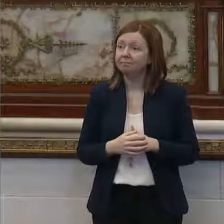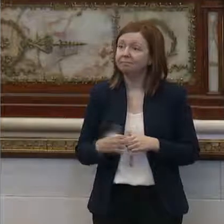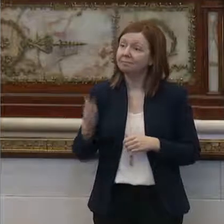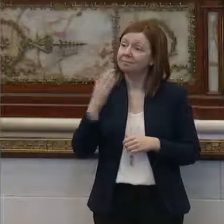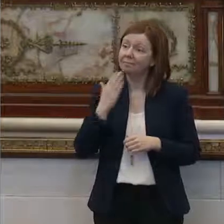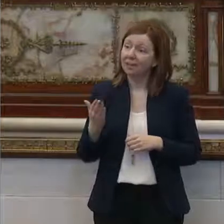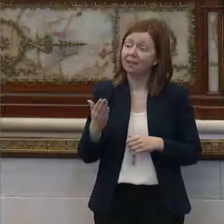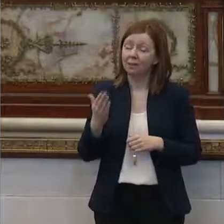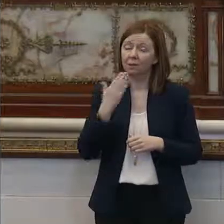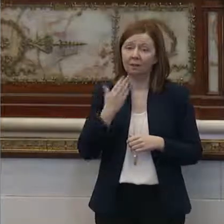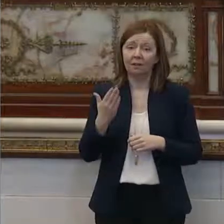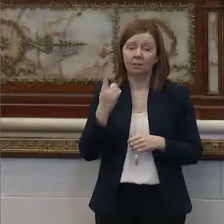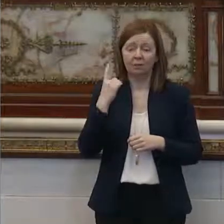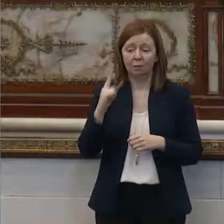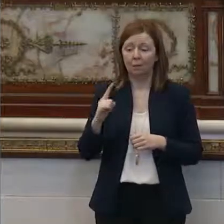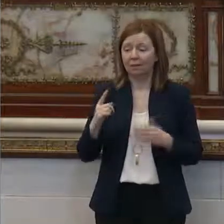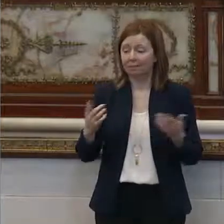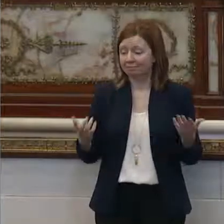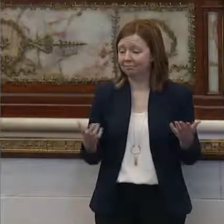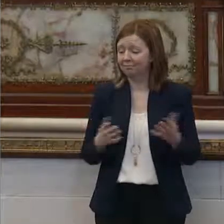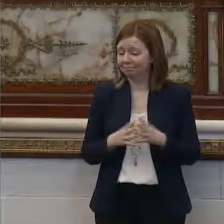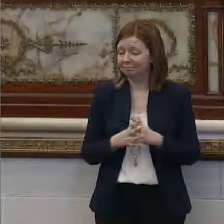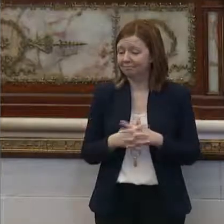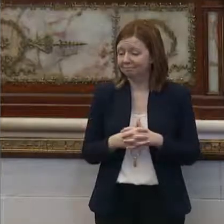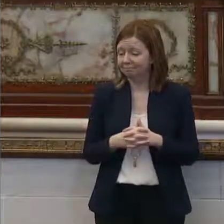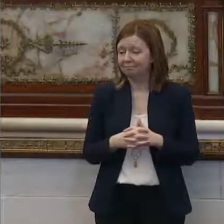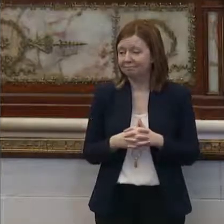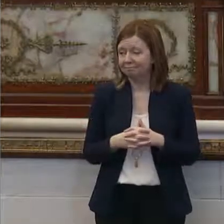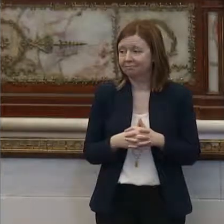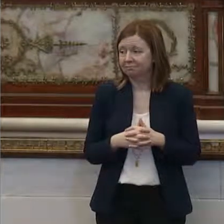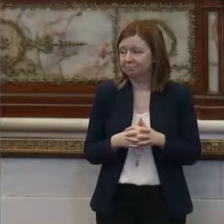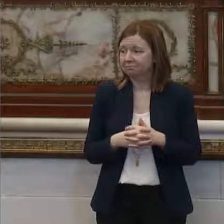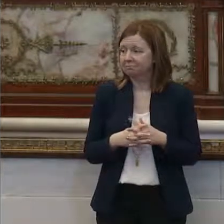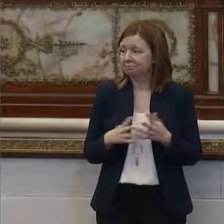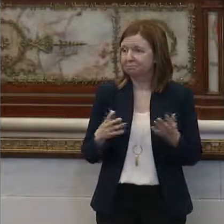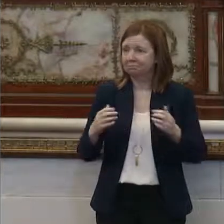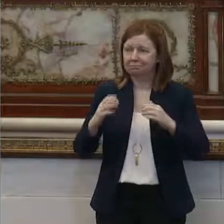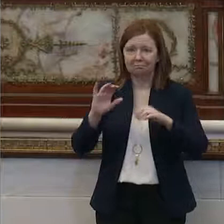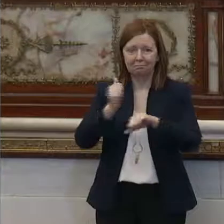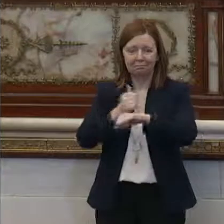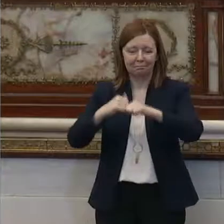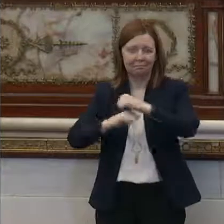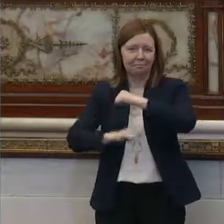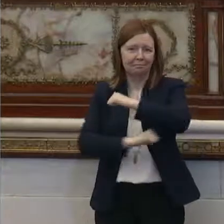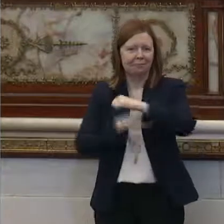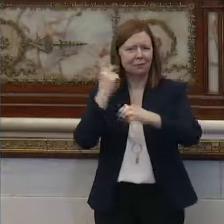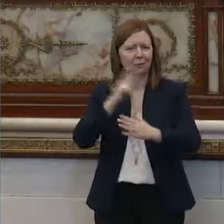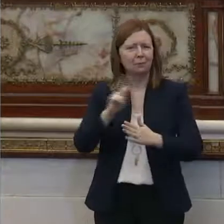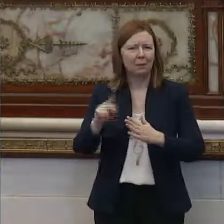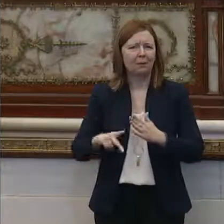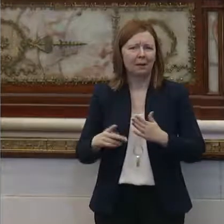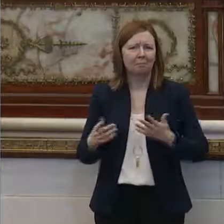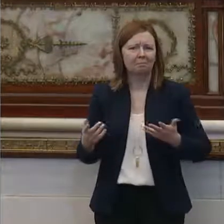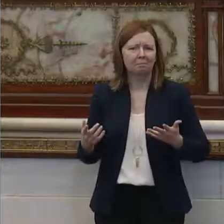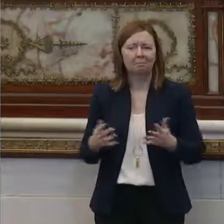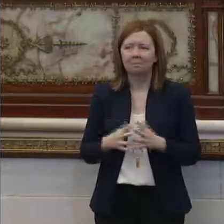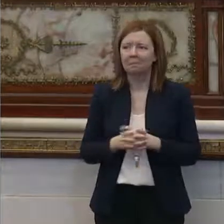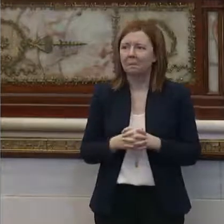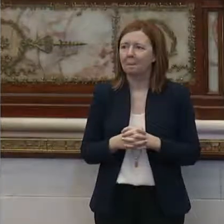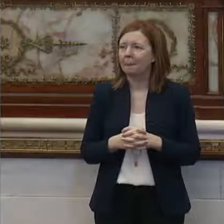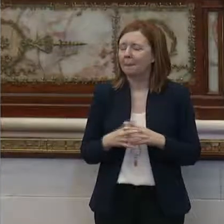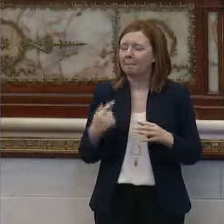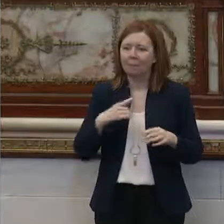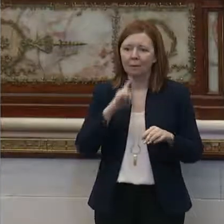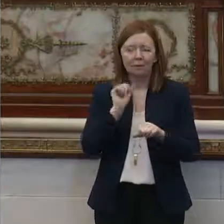Thank you. Thank you for the validation of the programs that, you know, we've